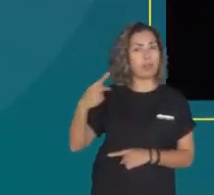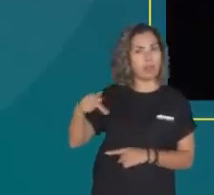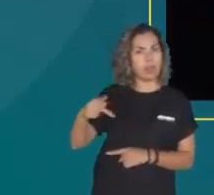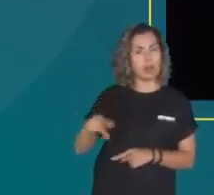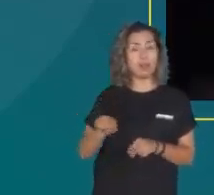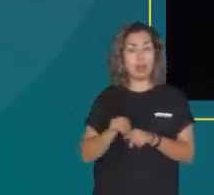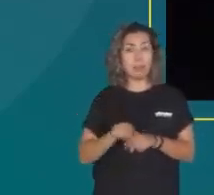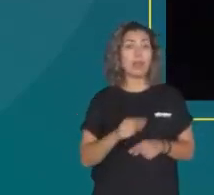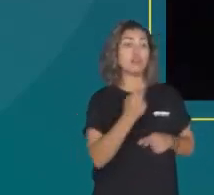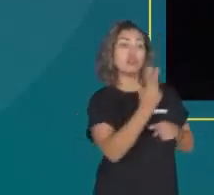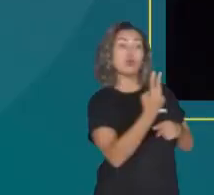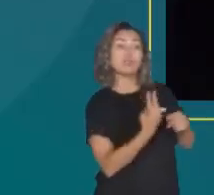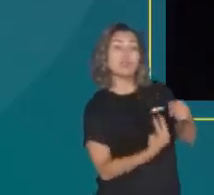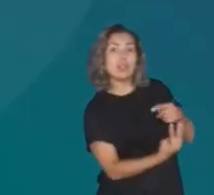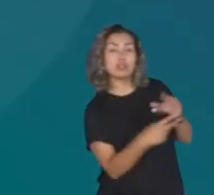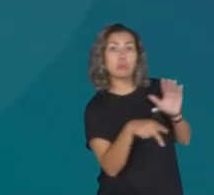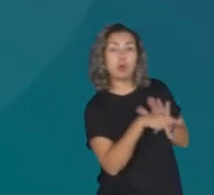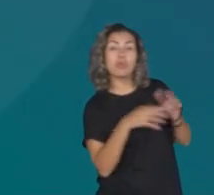energy.